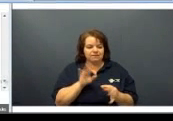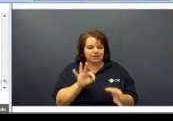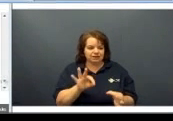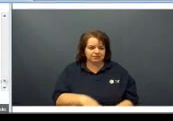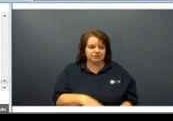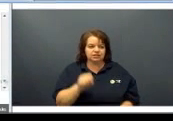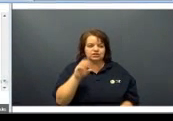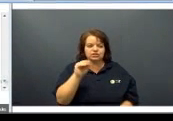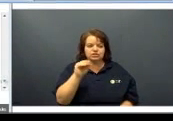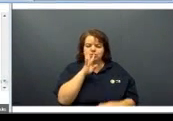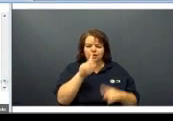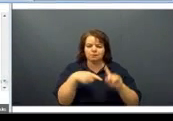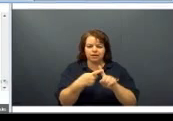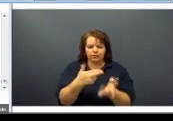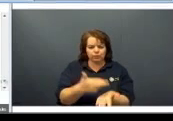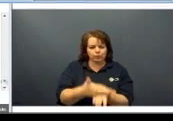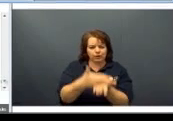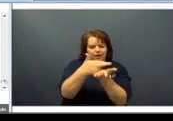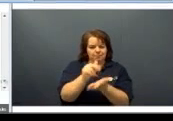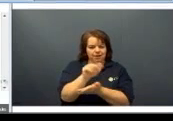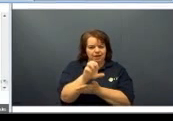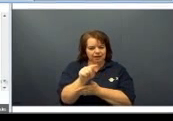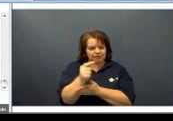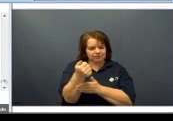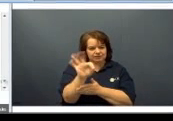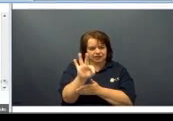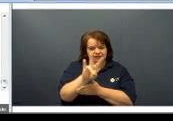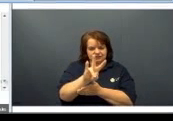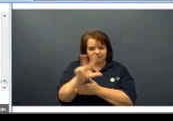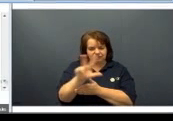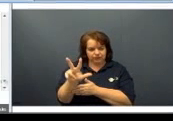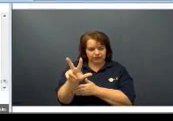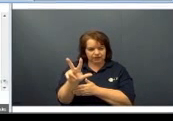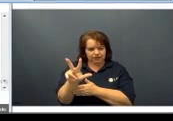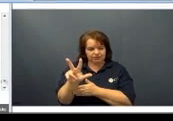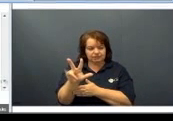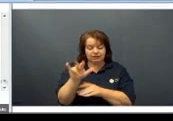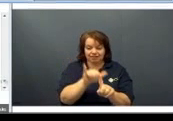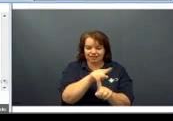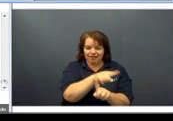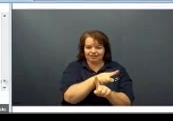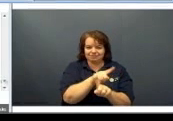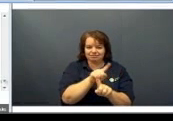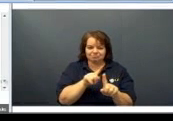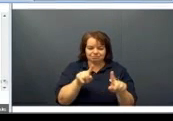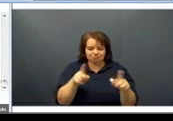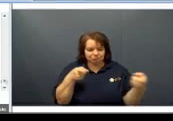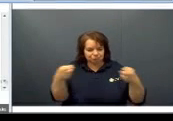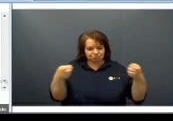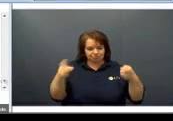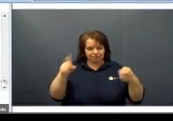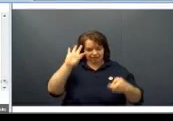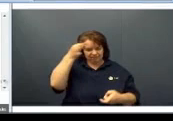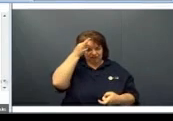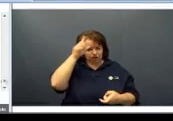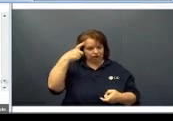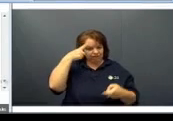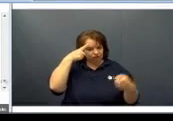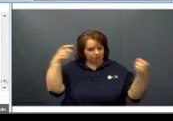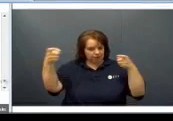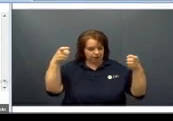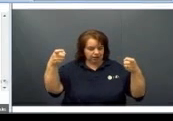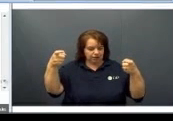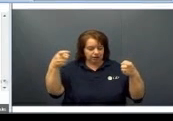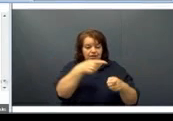of my slides? Perfect. So let's talk about the Rehabilitation Act of 1973. That's the act that governs the